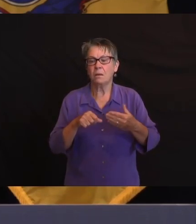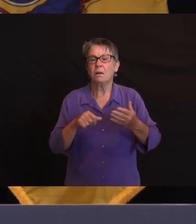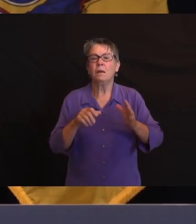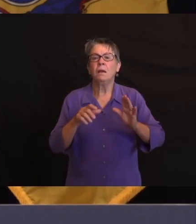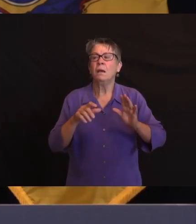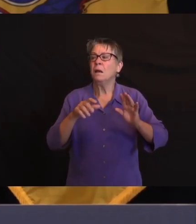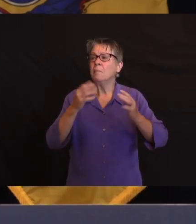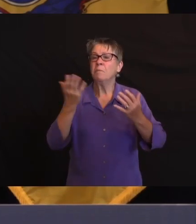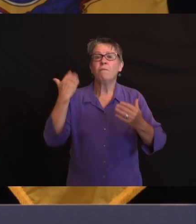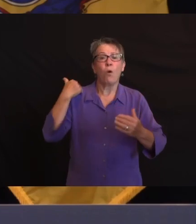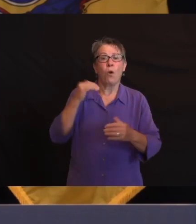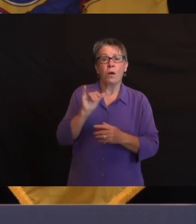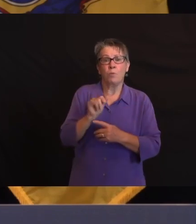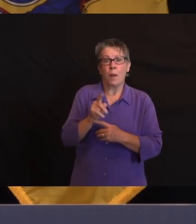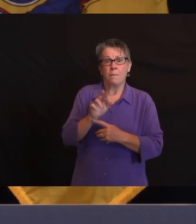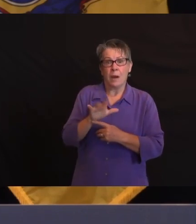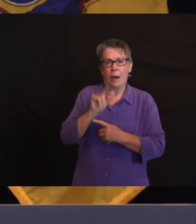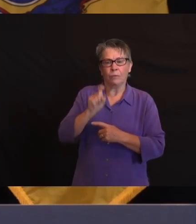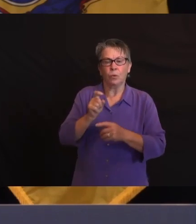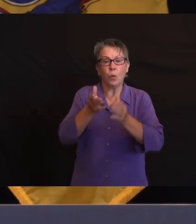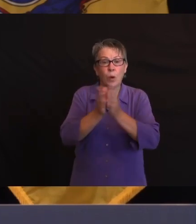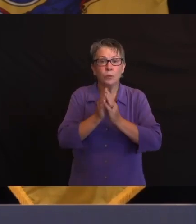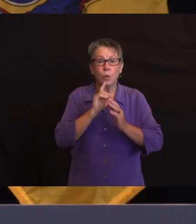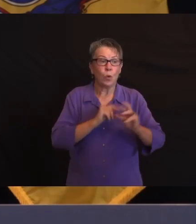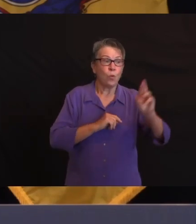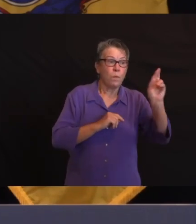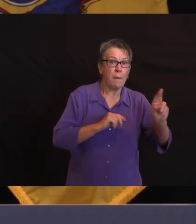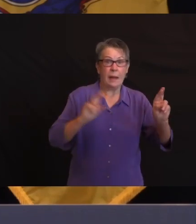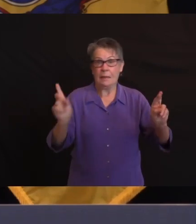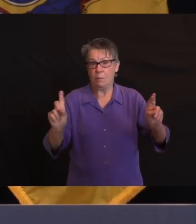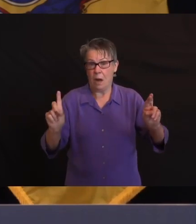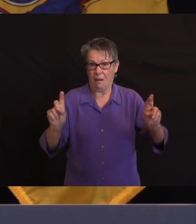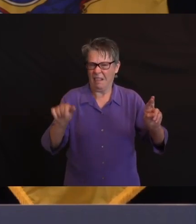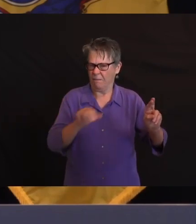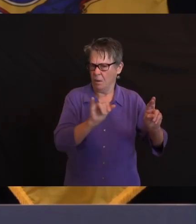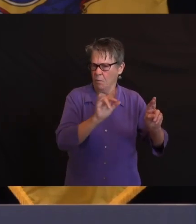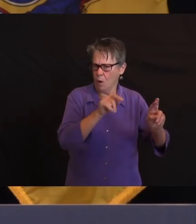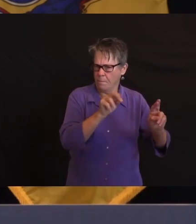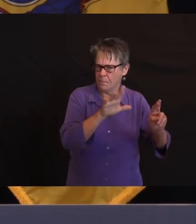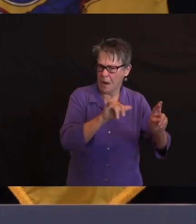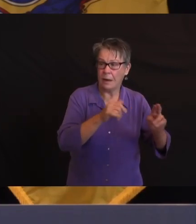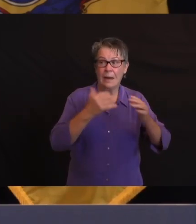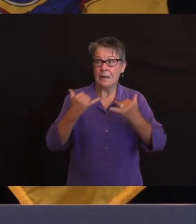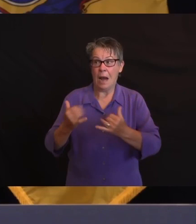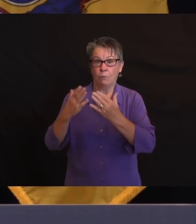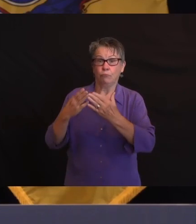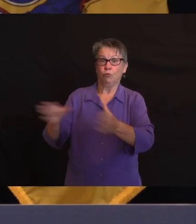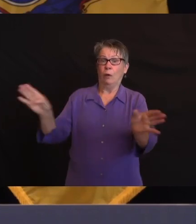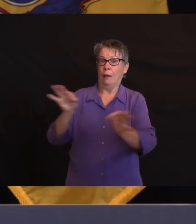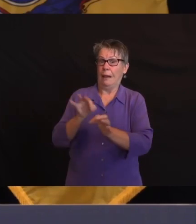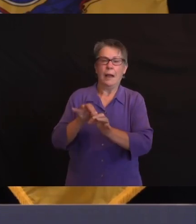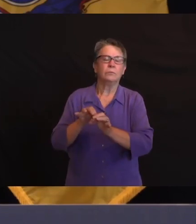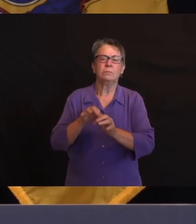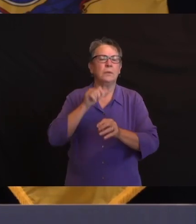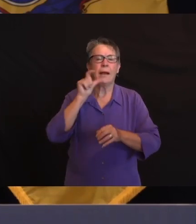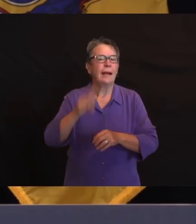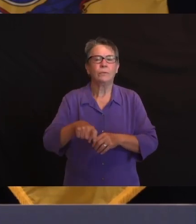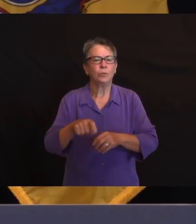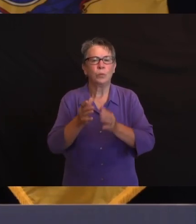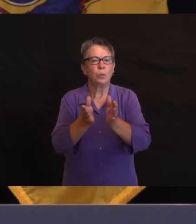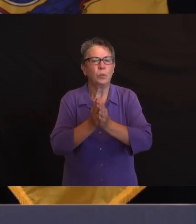have many more, we're going to have secure drop boxes around the state, measured in the high 200s.